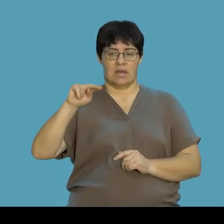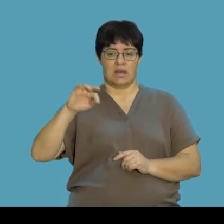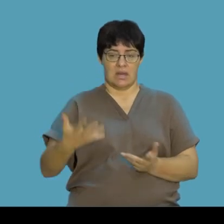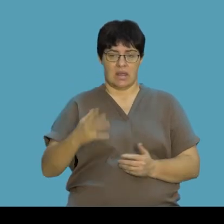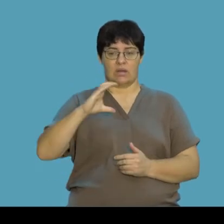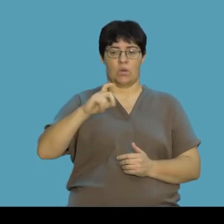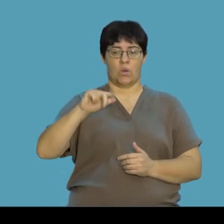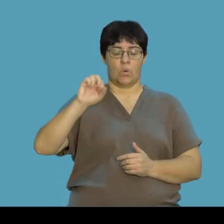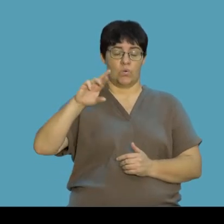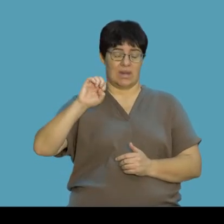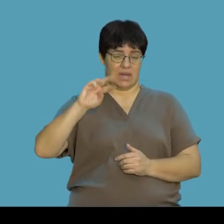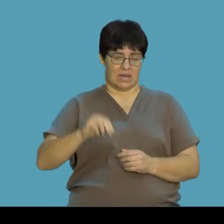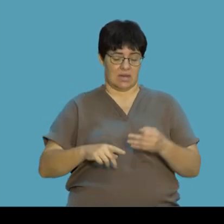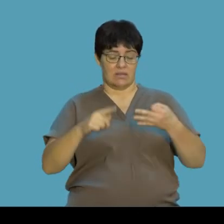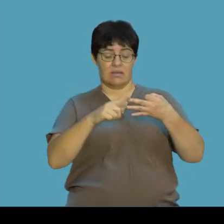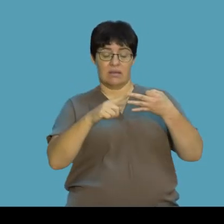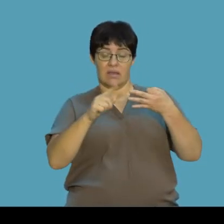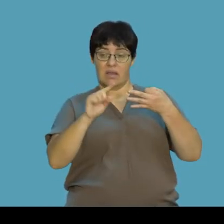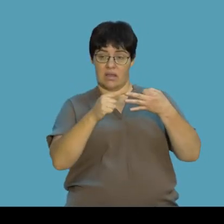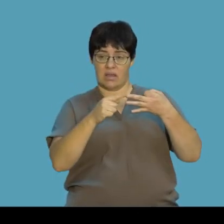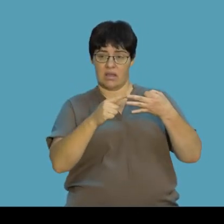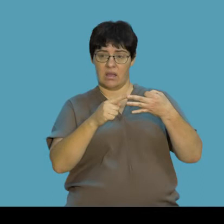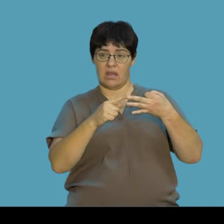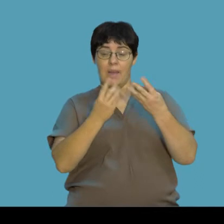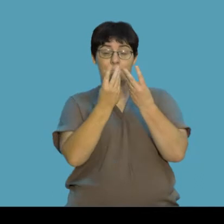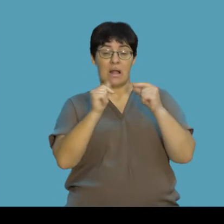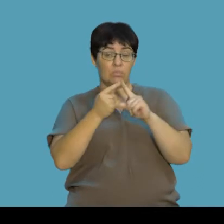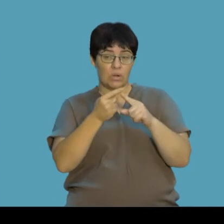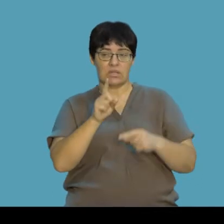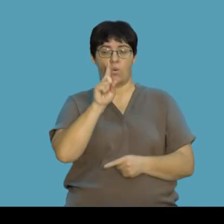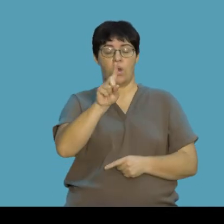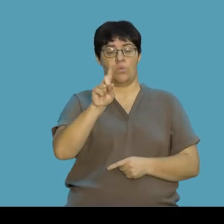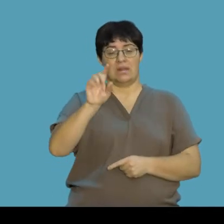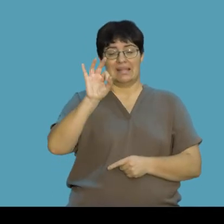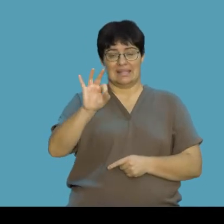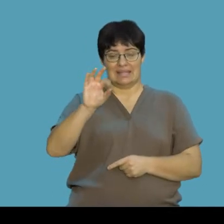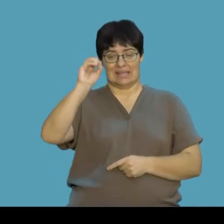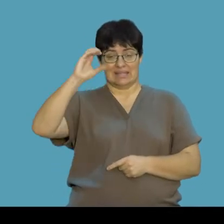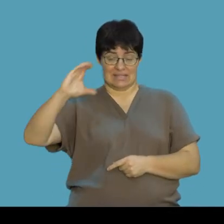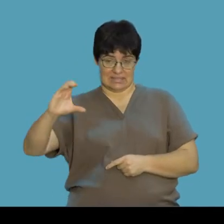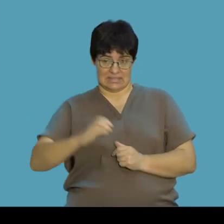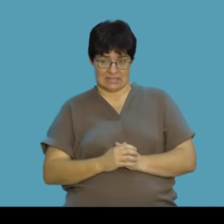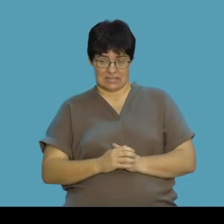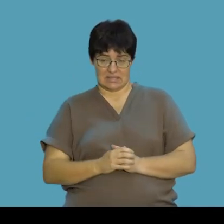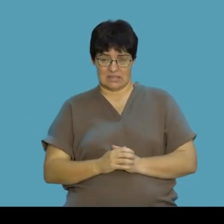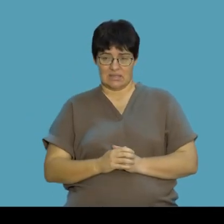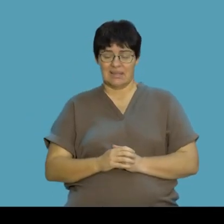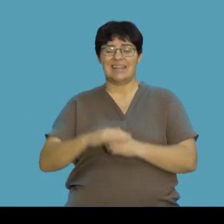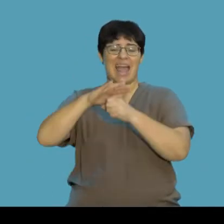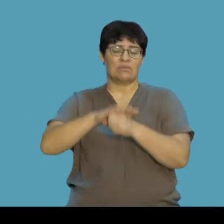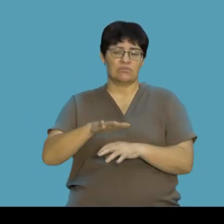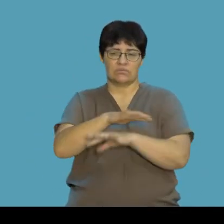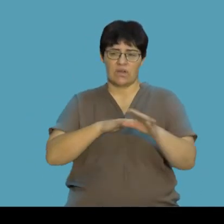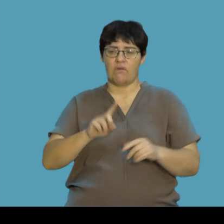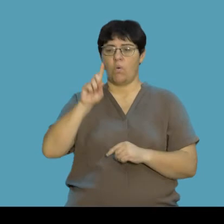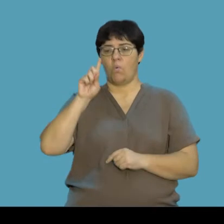The melting point of iodine is 113 degrees Celsius. Okay, at an atmospheric pressure of